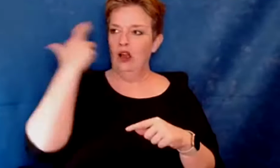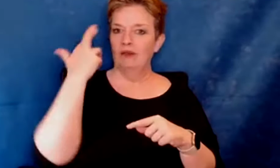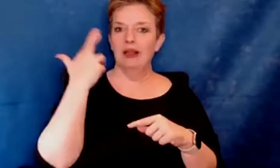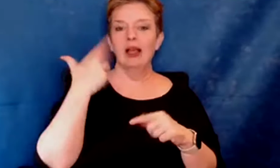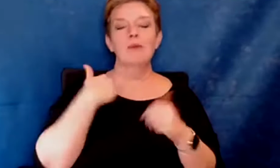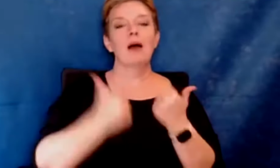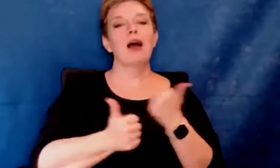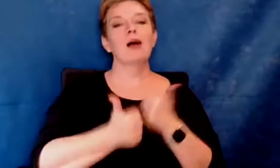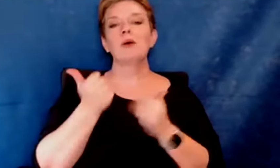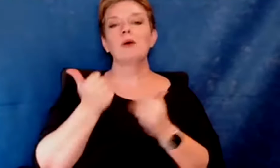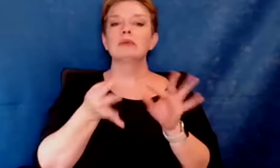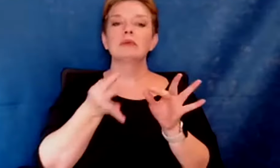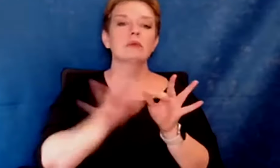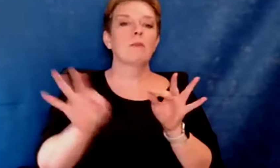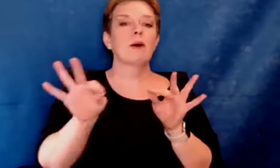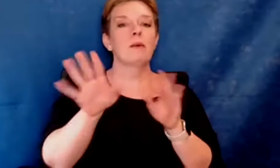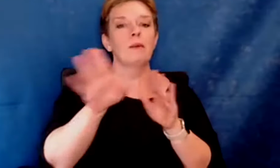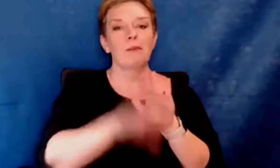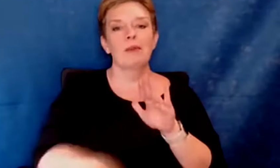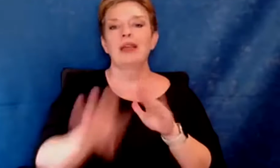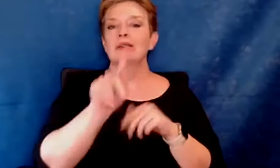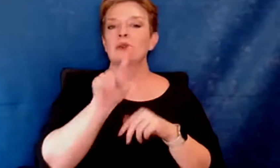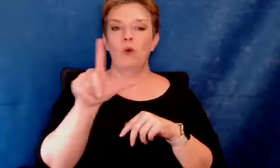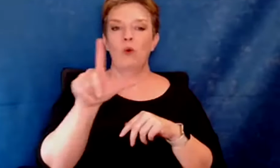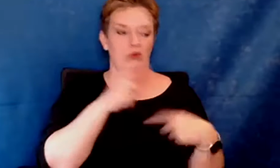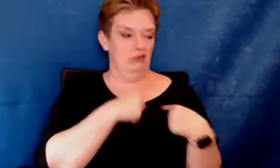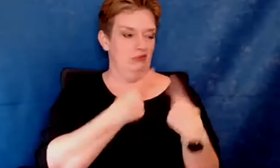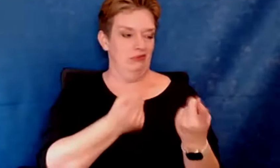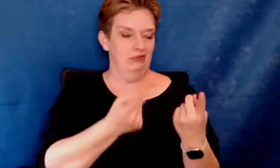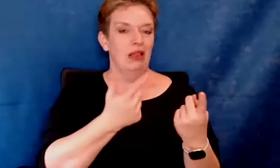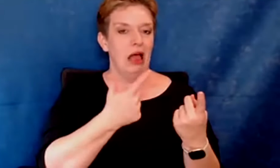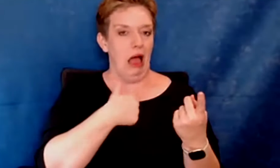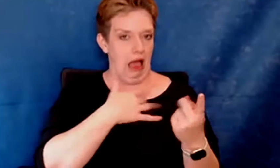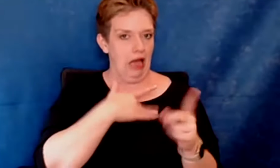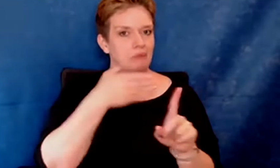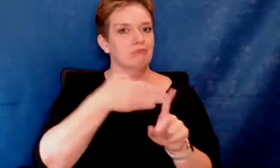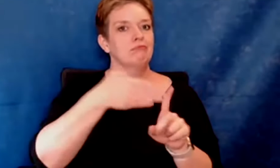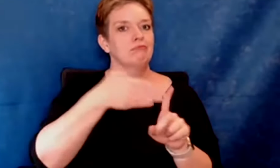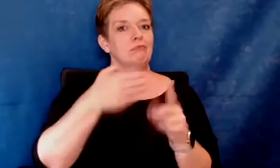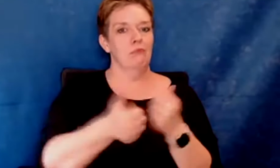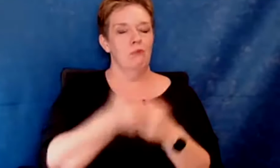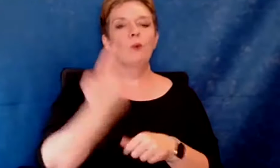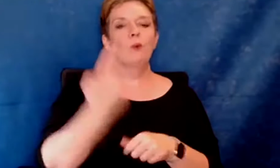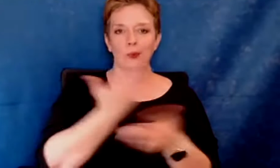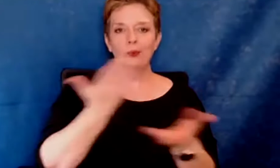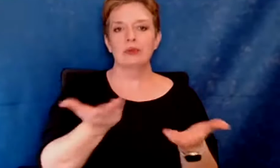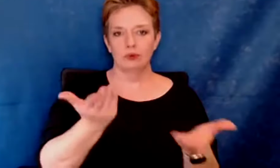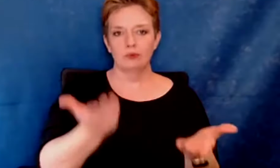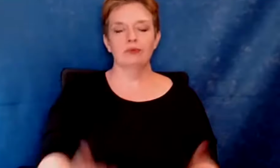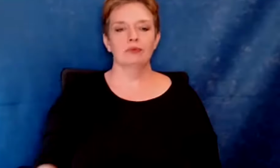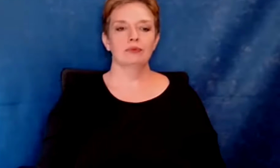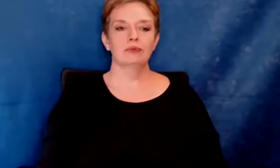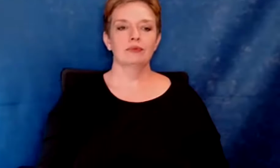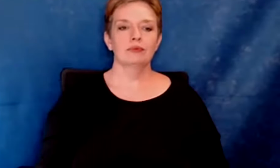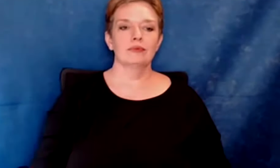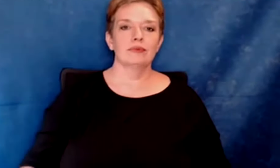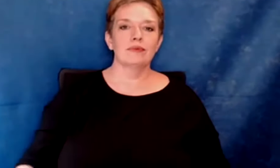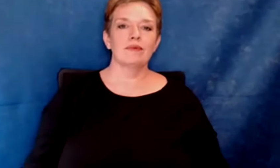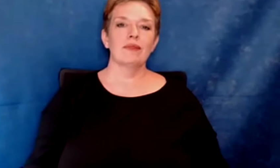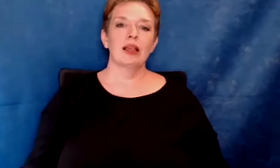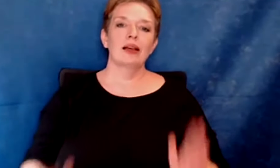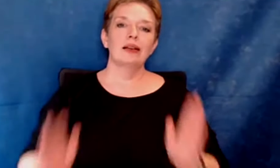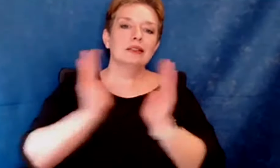have had since I first started doing metals. Those were my most useful tools. My small like